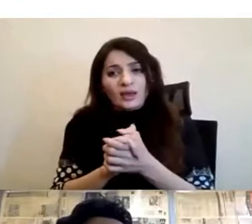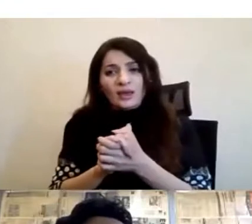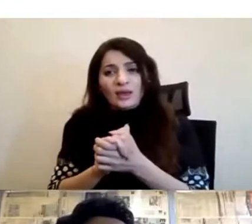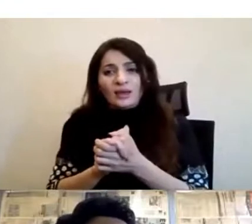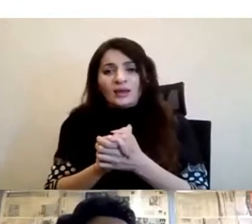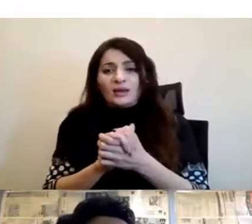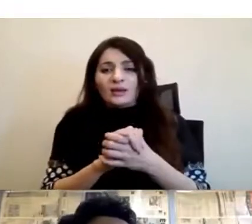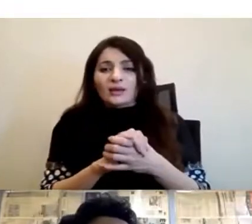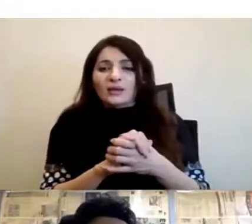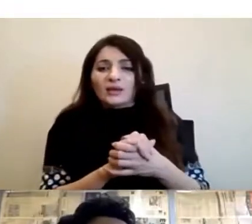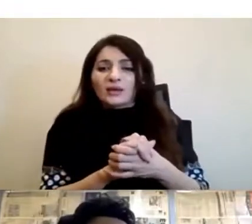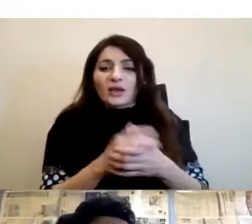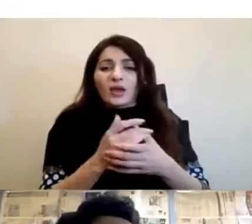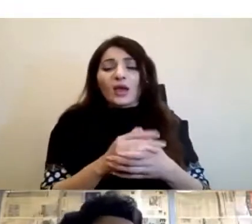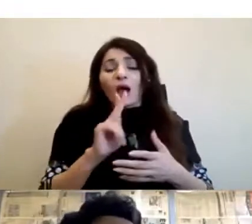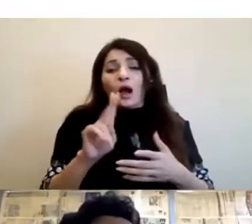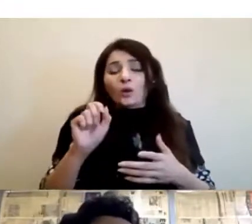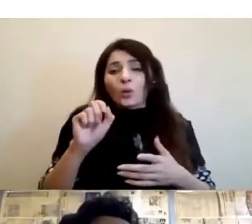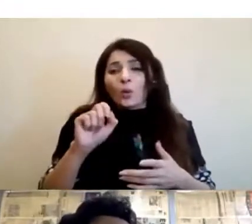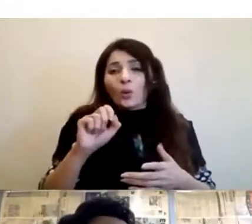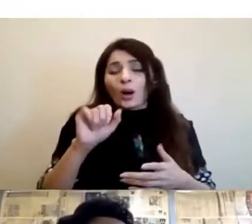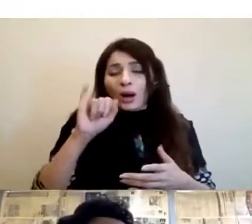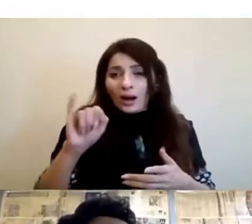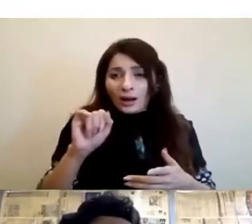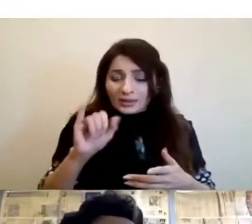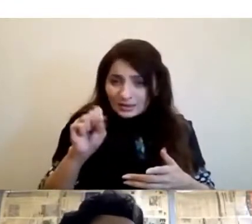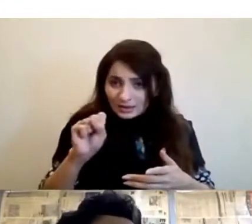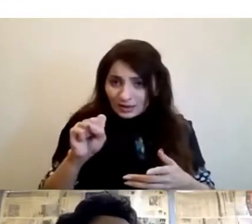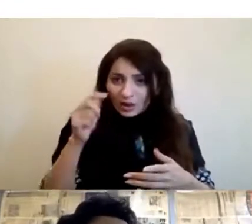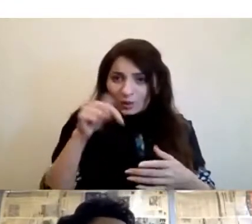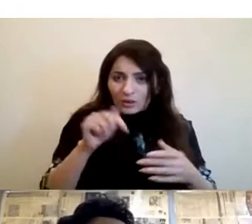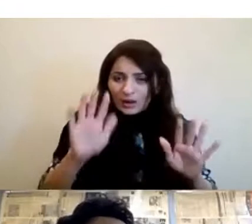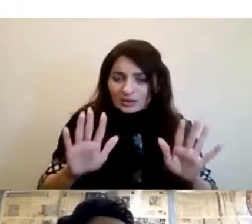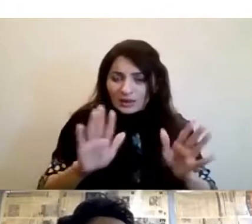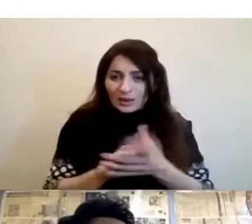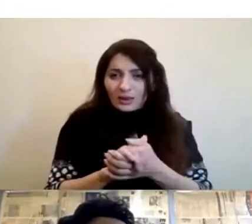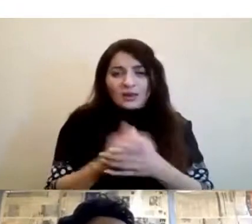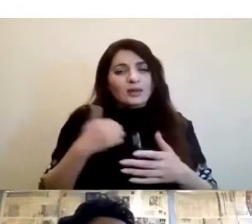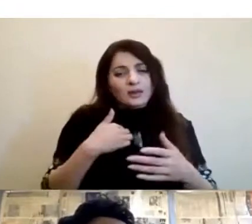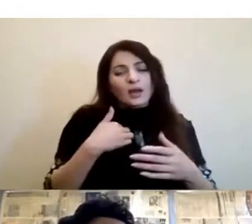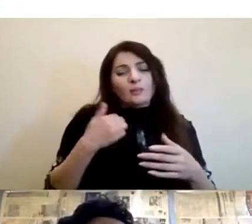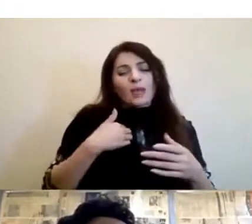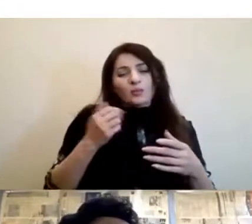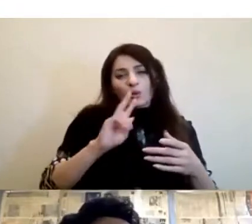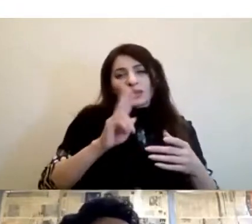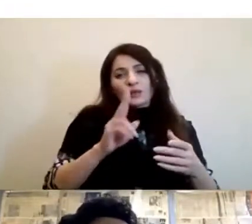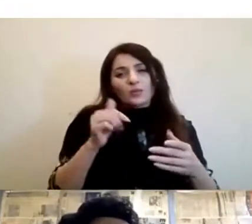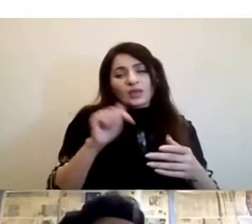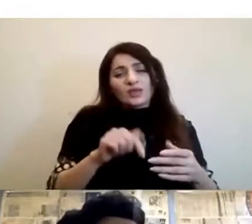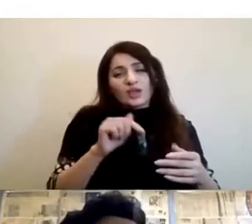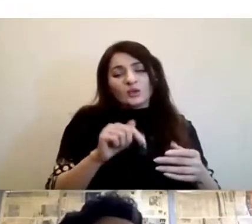they have ROIs, return on investments. But believe us, it is a real